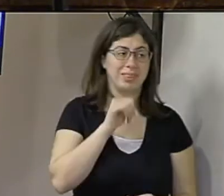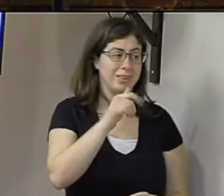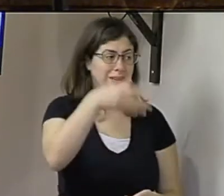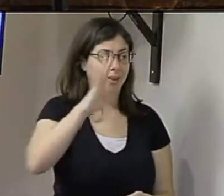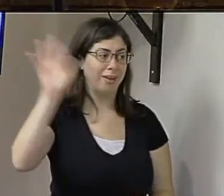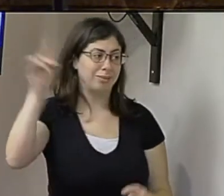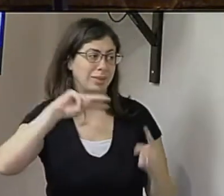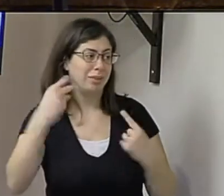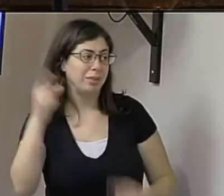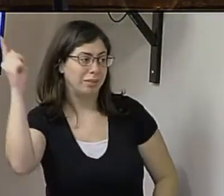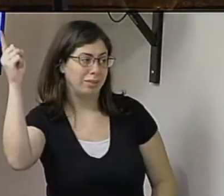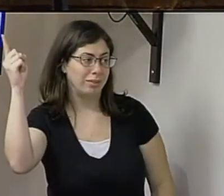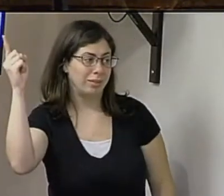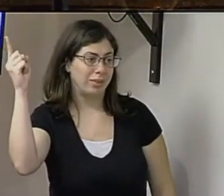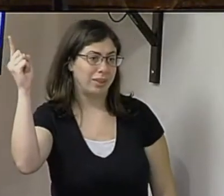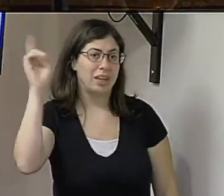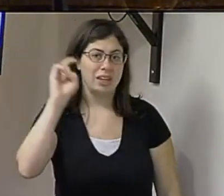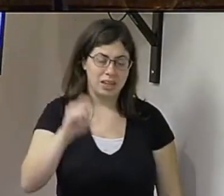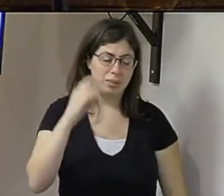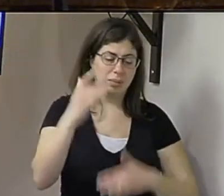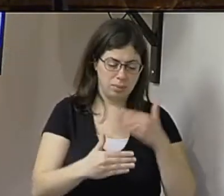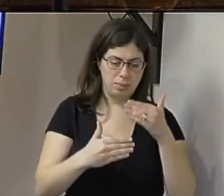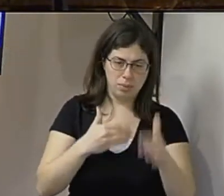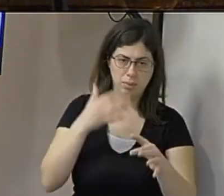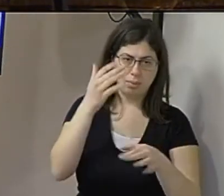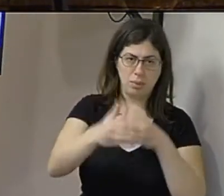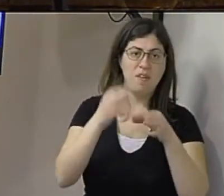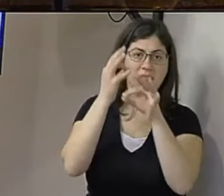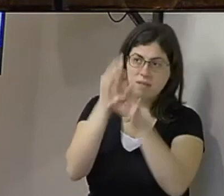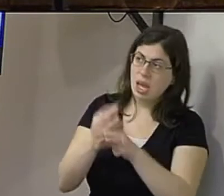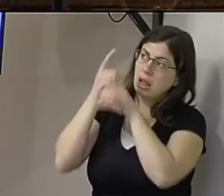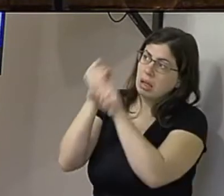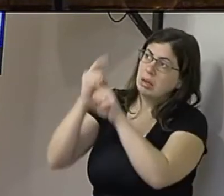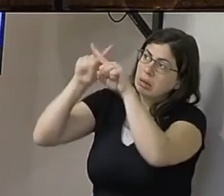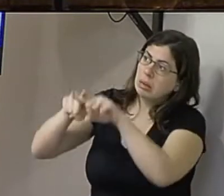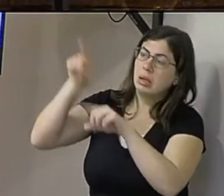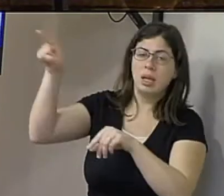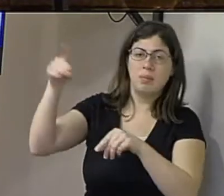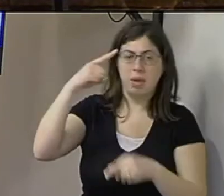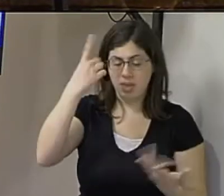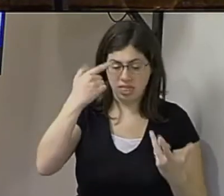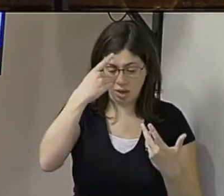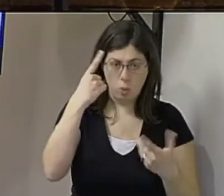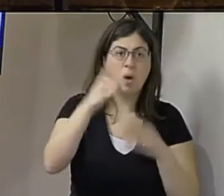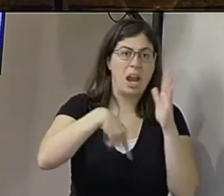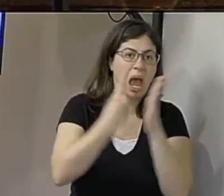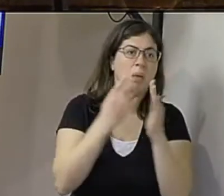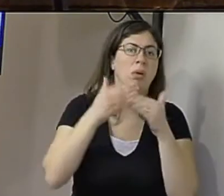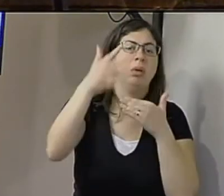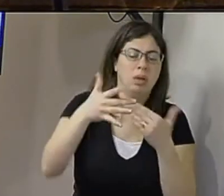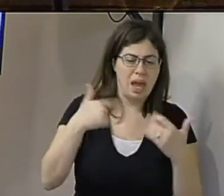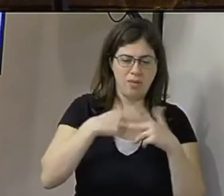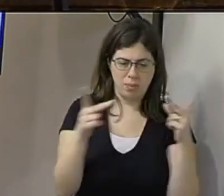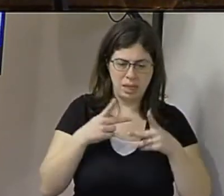it. They had to walk step by step in faith. I'm sure at this point they were able to think about like 1 hour ahead. You ever get that place in